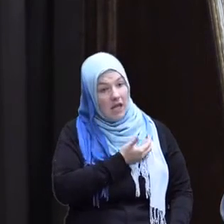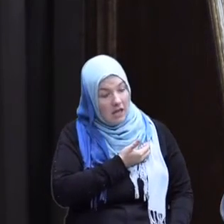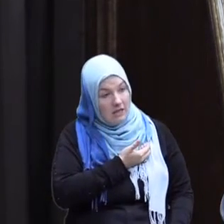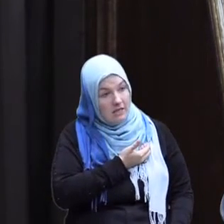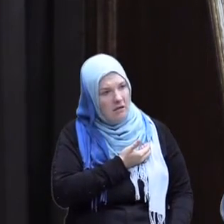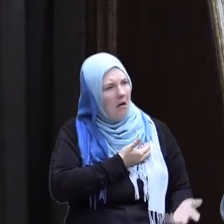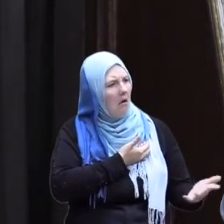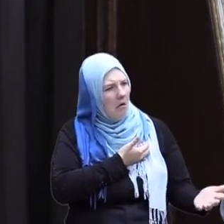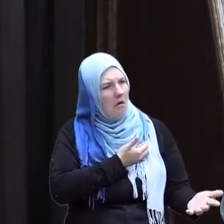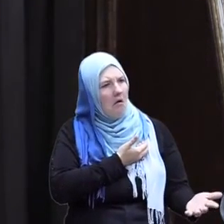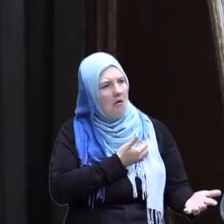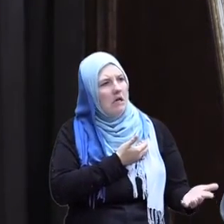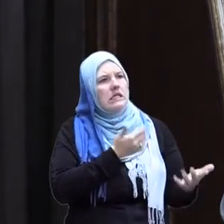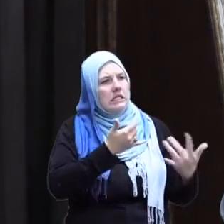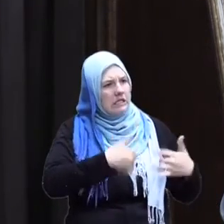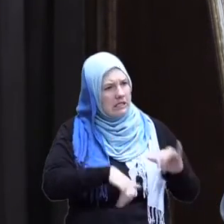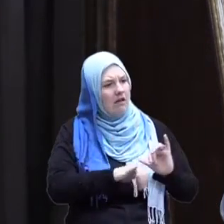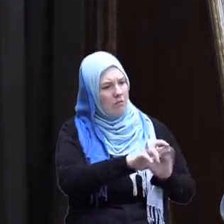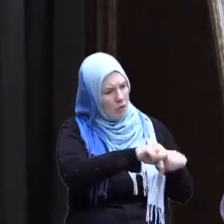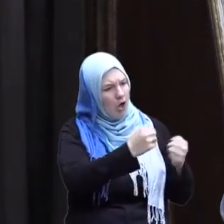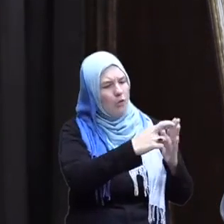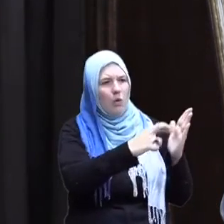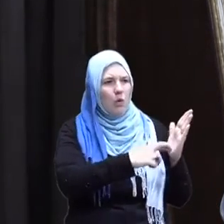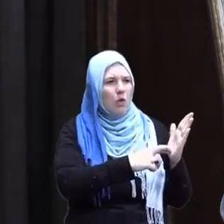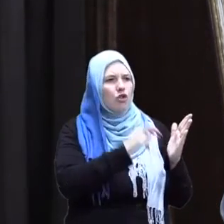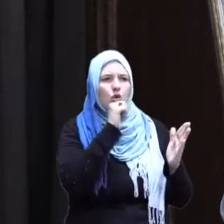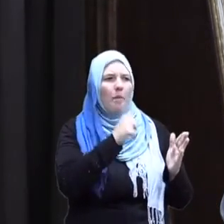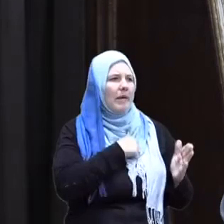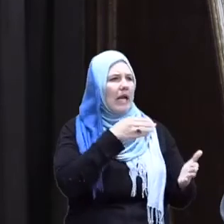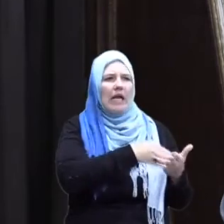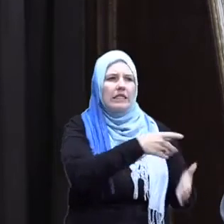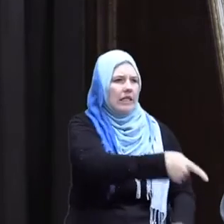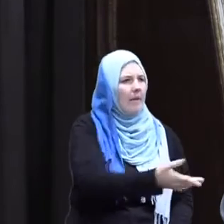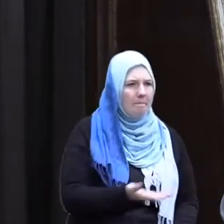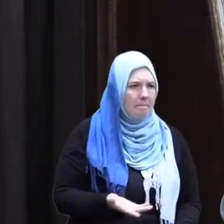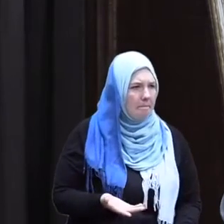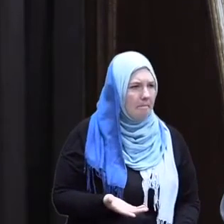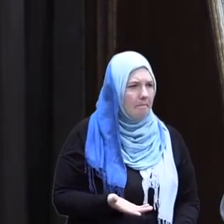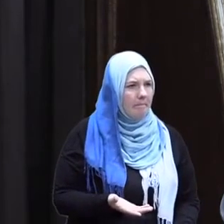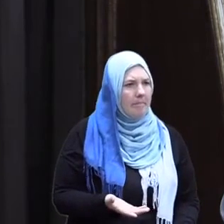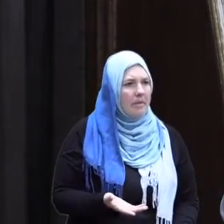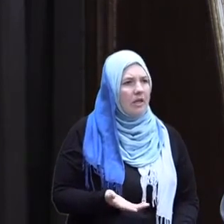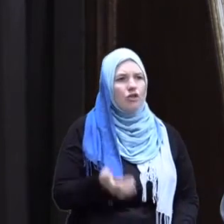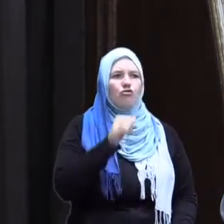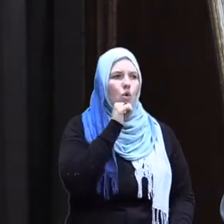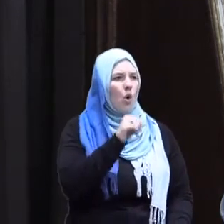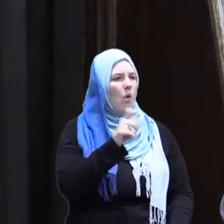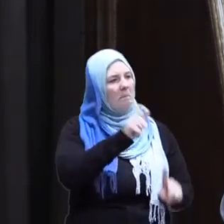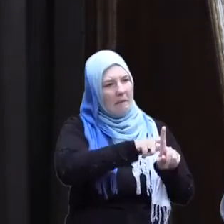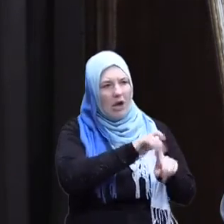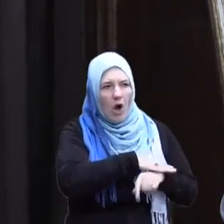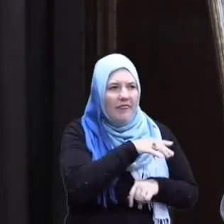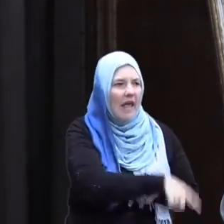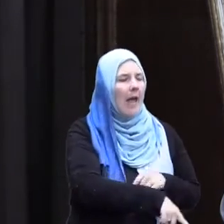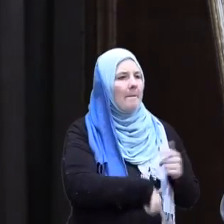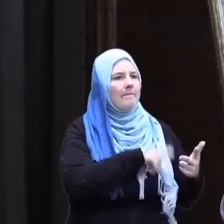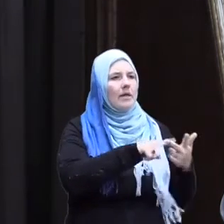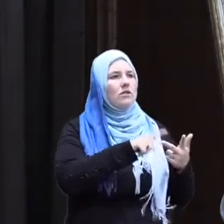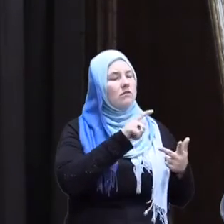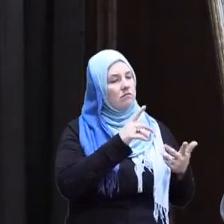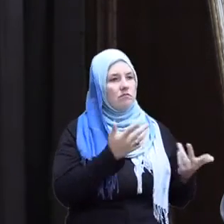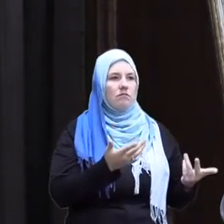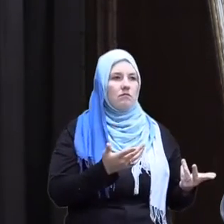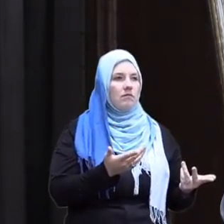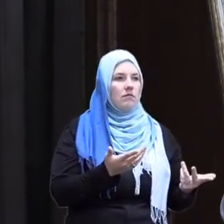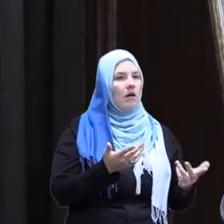well, not to use any obscenity or any attack or anything. We must do